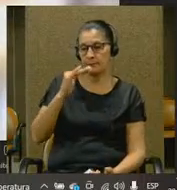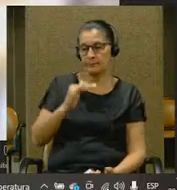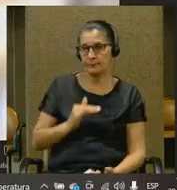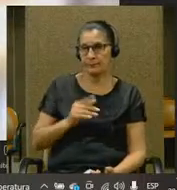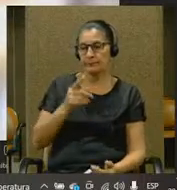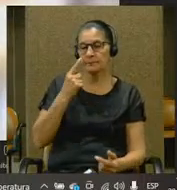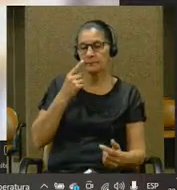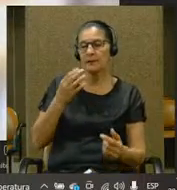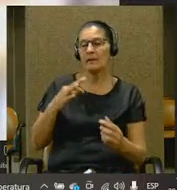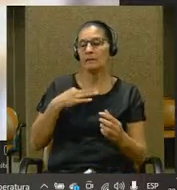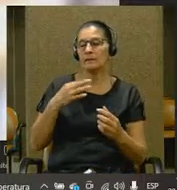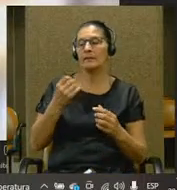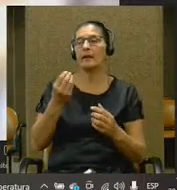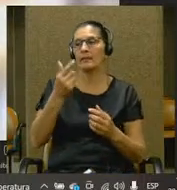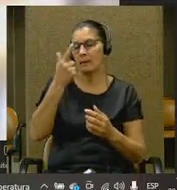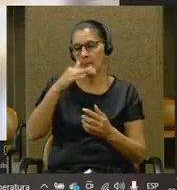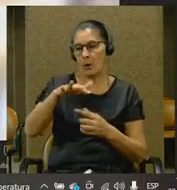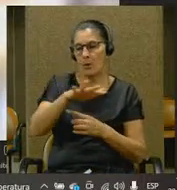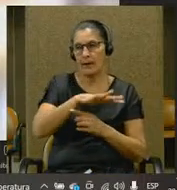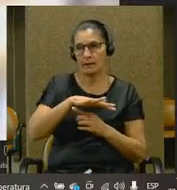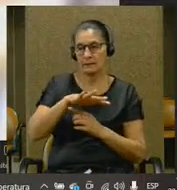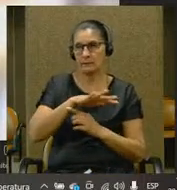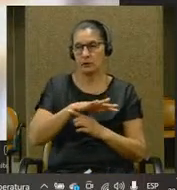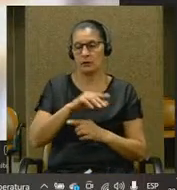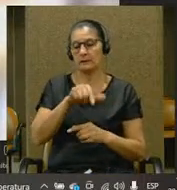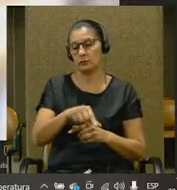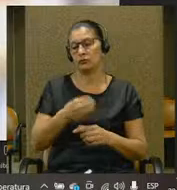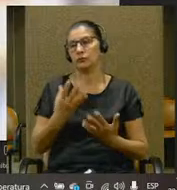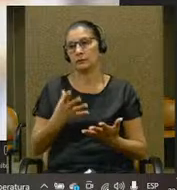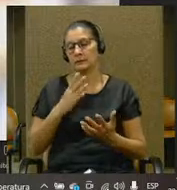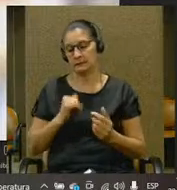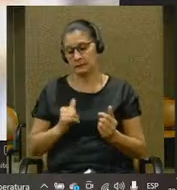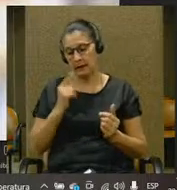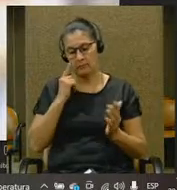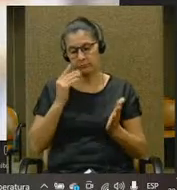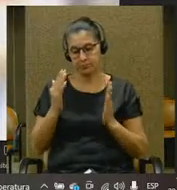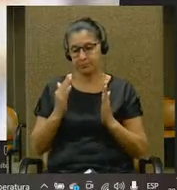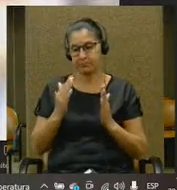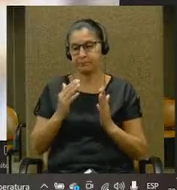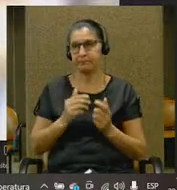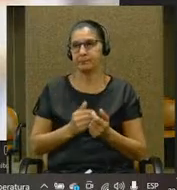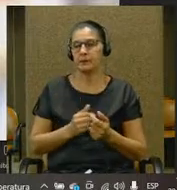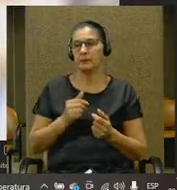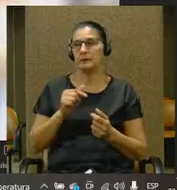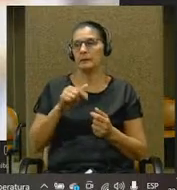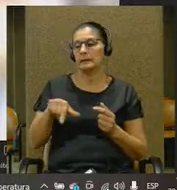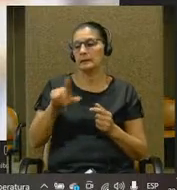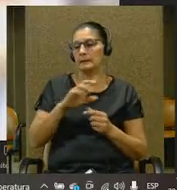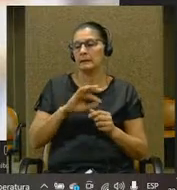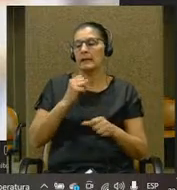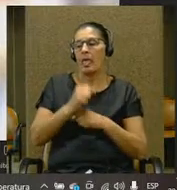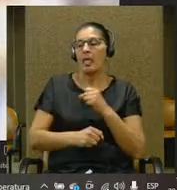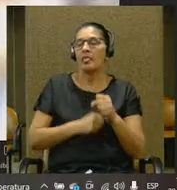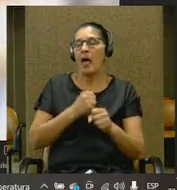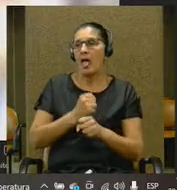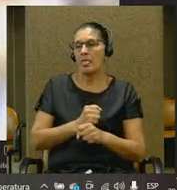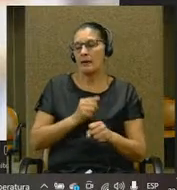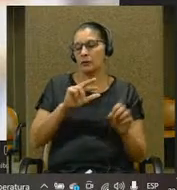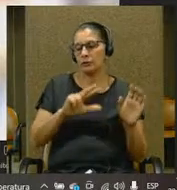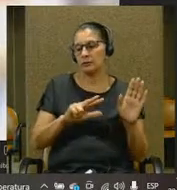is hitting this age group, as I mentioned, 30 to 59 years old. So it is taking a lot